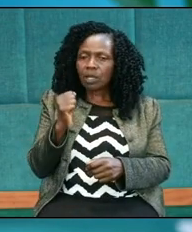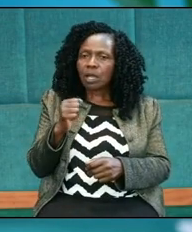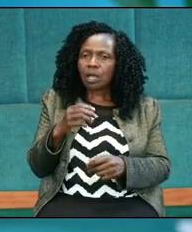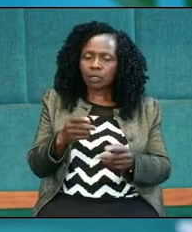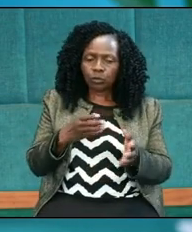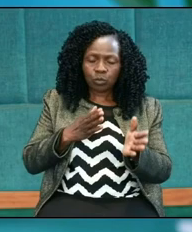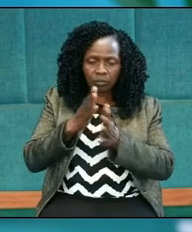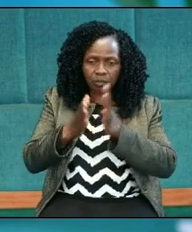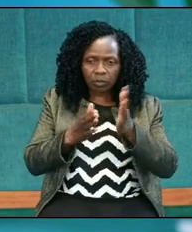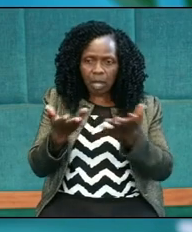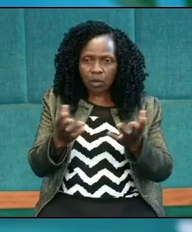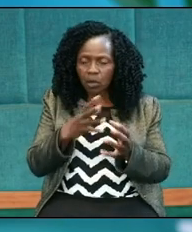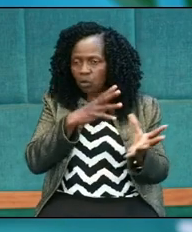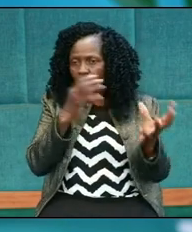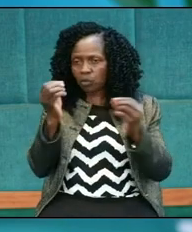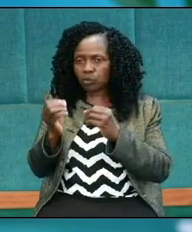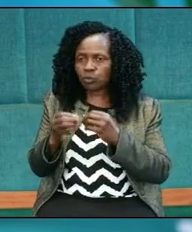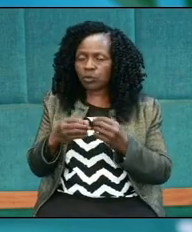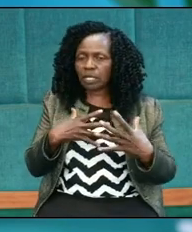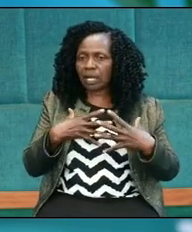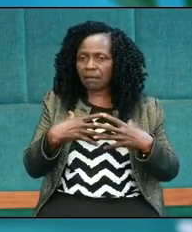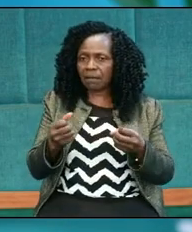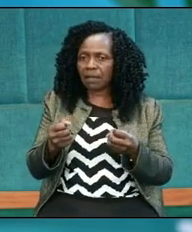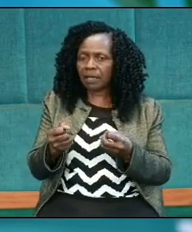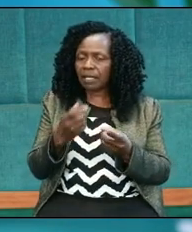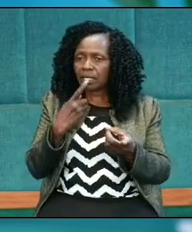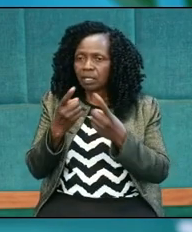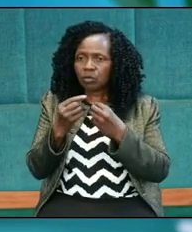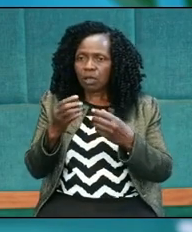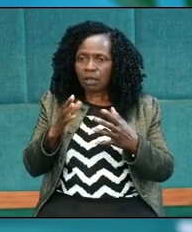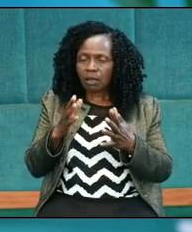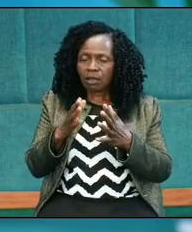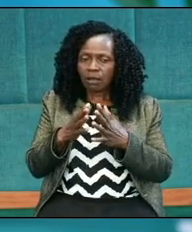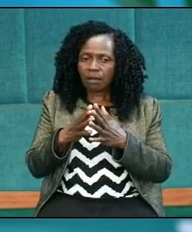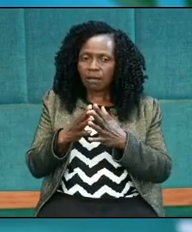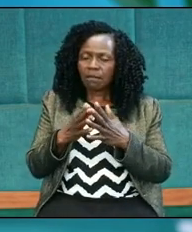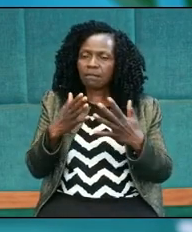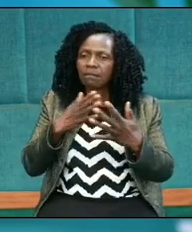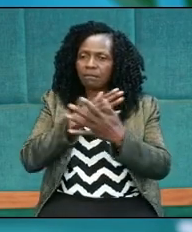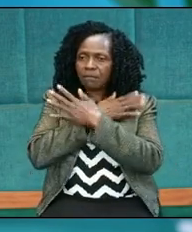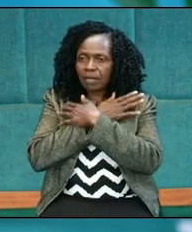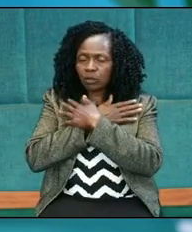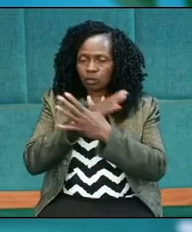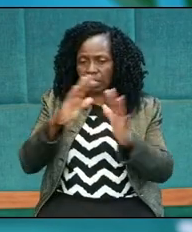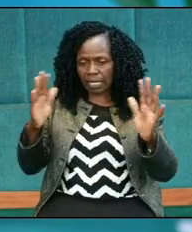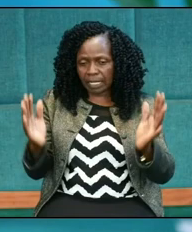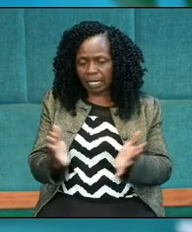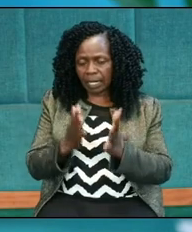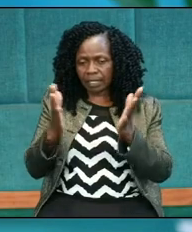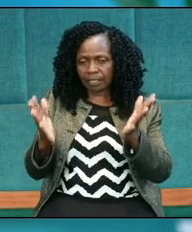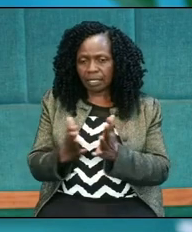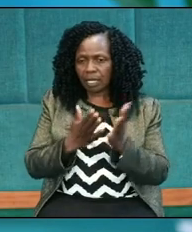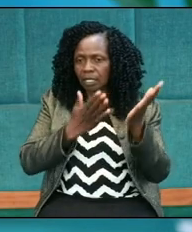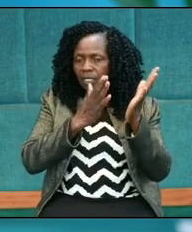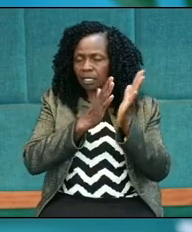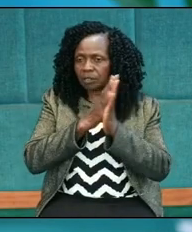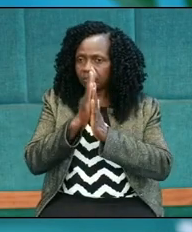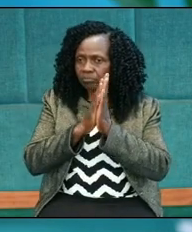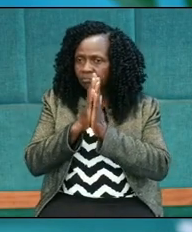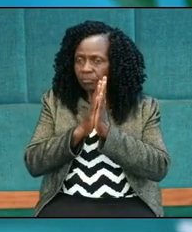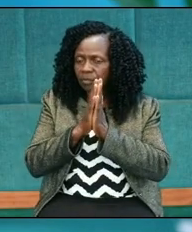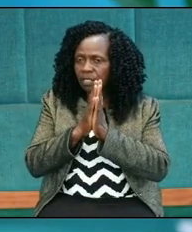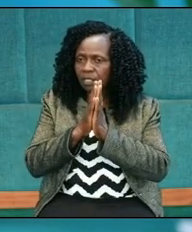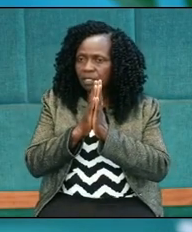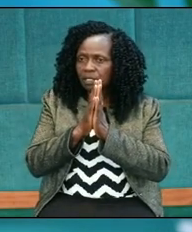and what you need from your friend is that motivation, that encouragement. You also expect them to play their sick